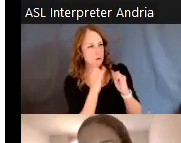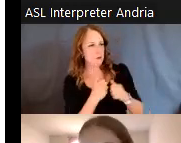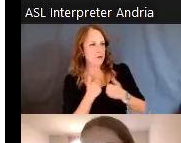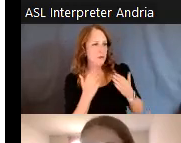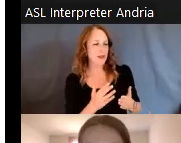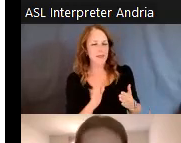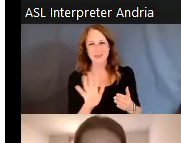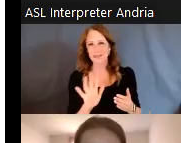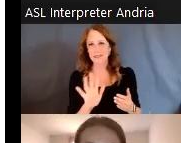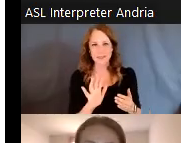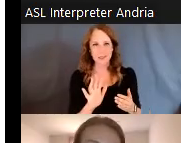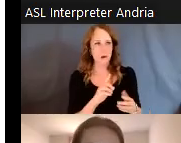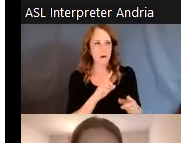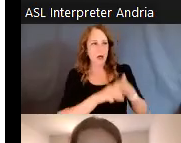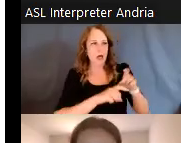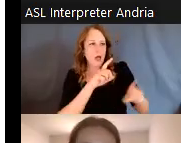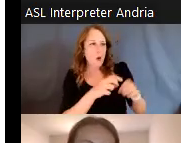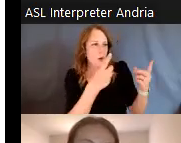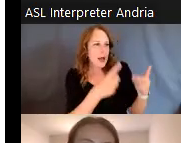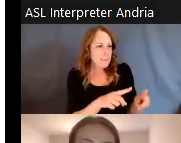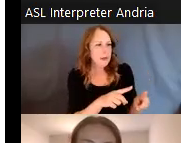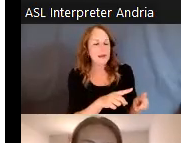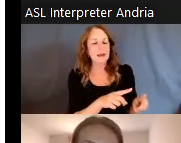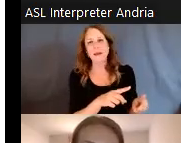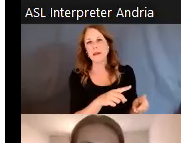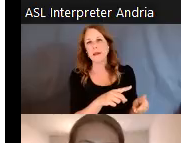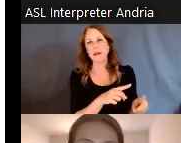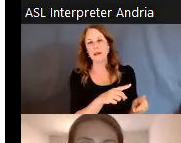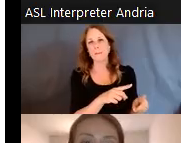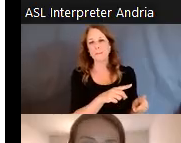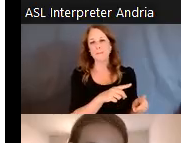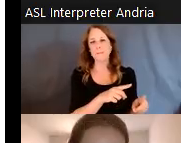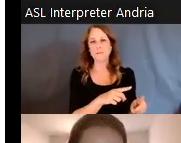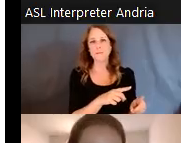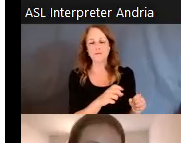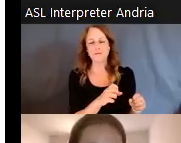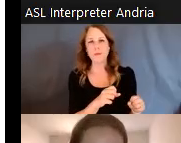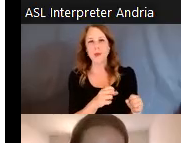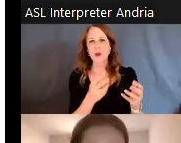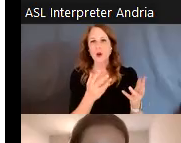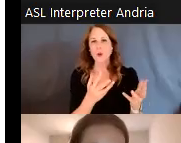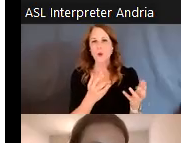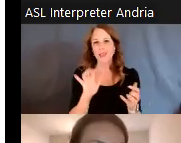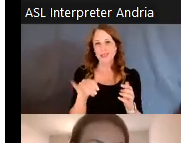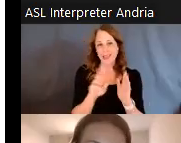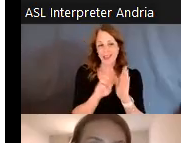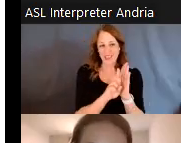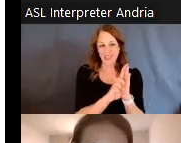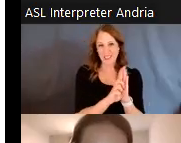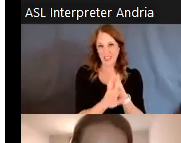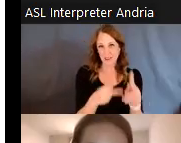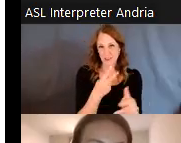or ask them questions about what happened to them. Really, we want to leave the investigating to